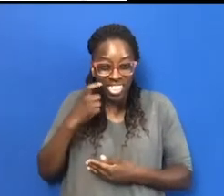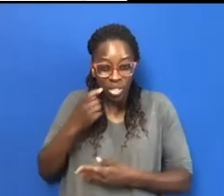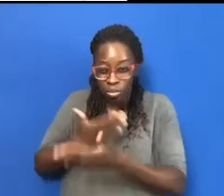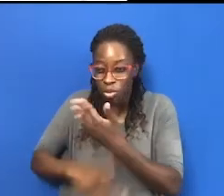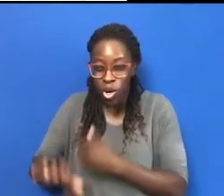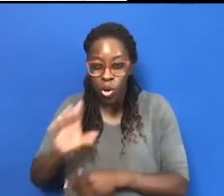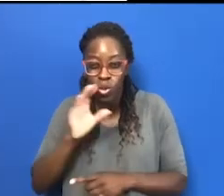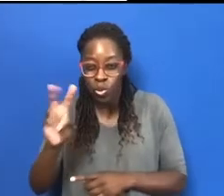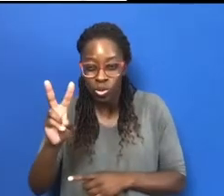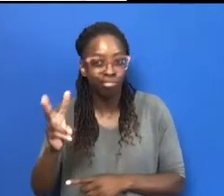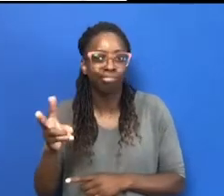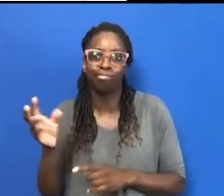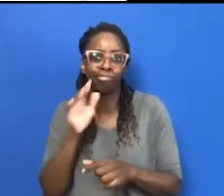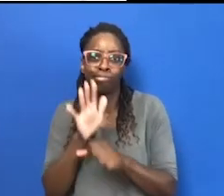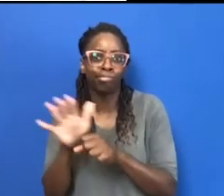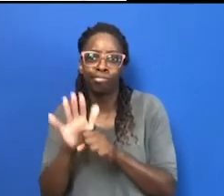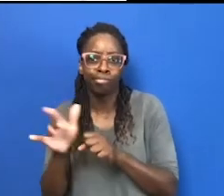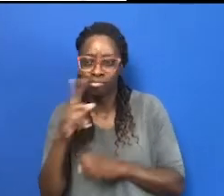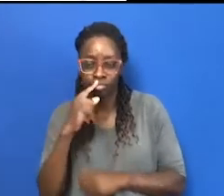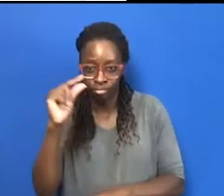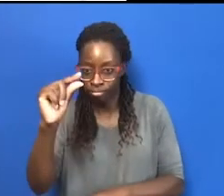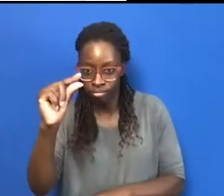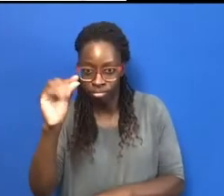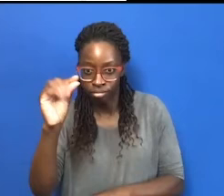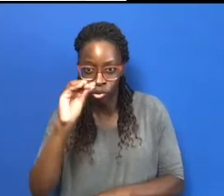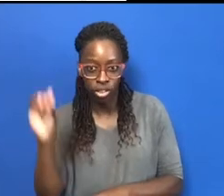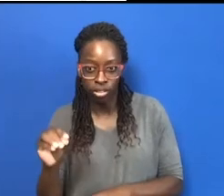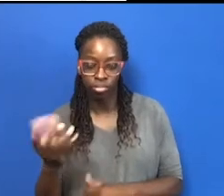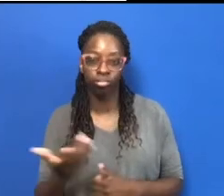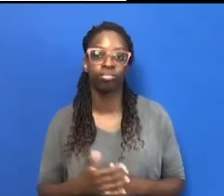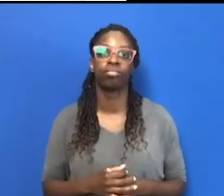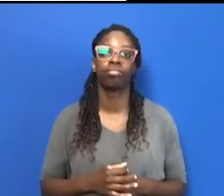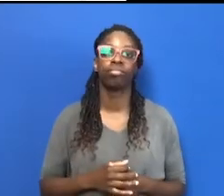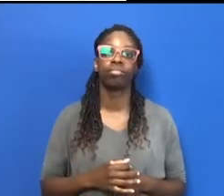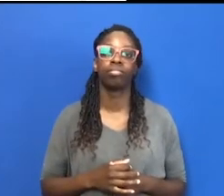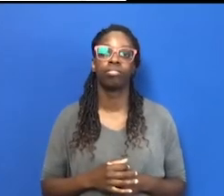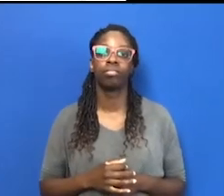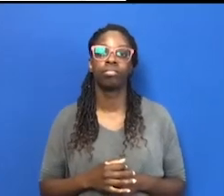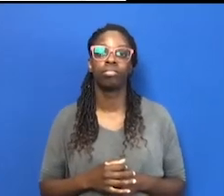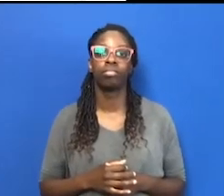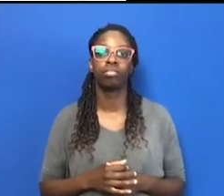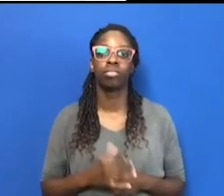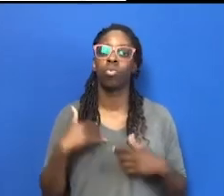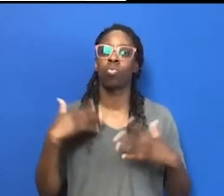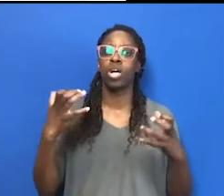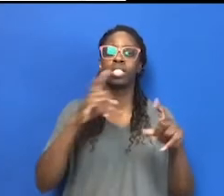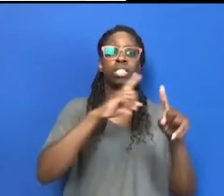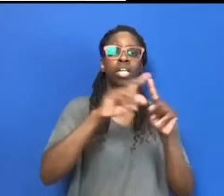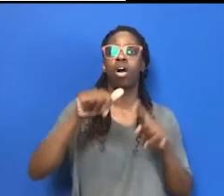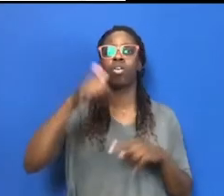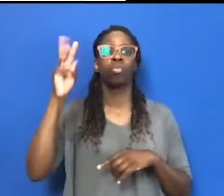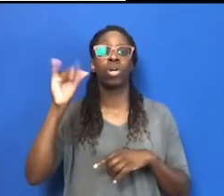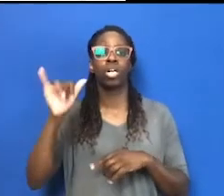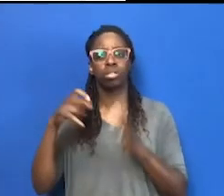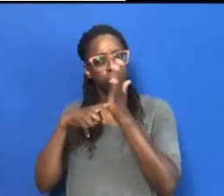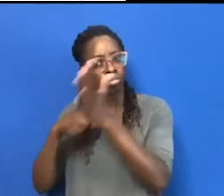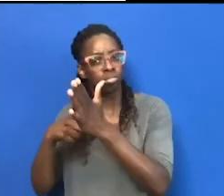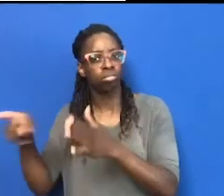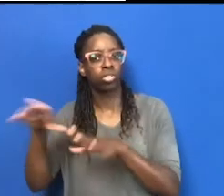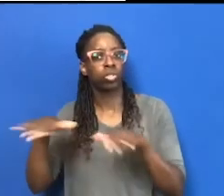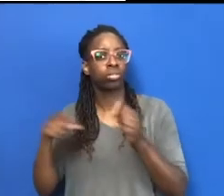another intentional approach to understand the ways that children learn STEM and the experiences that promote STEM